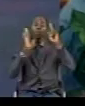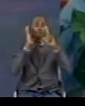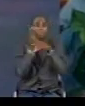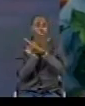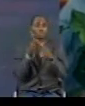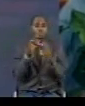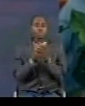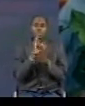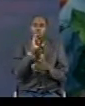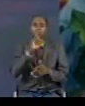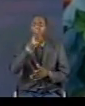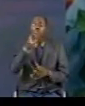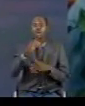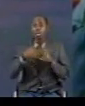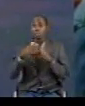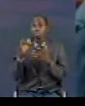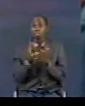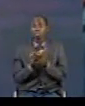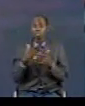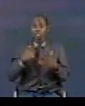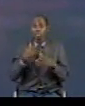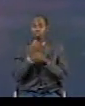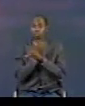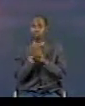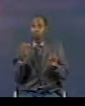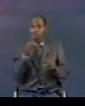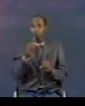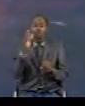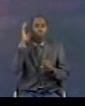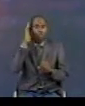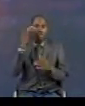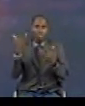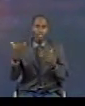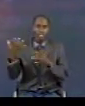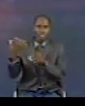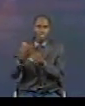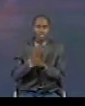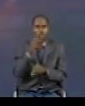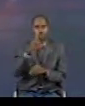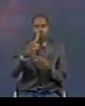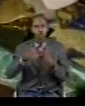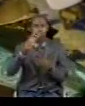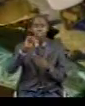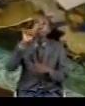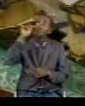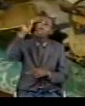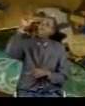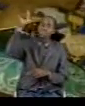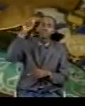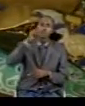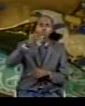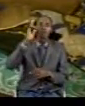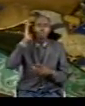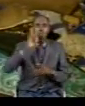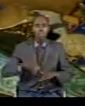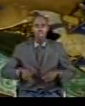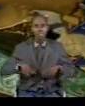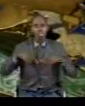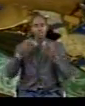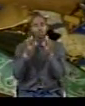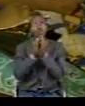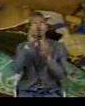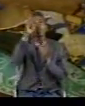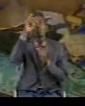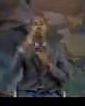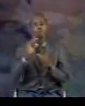after saving you, I will take you to myself. You will live with God. Anything that tries